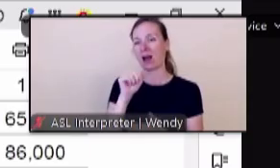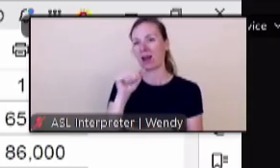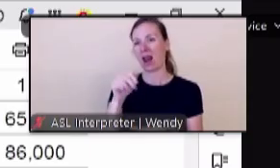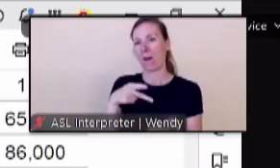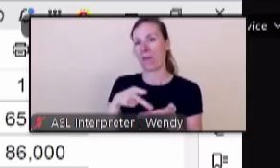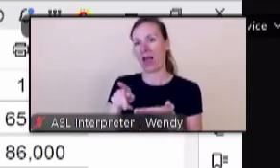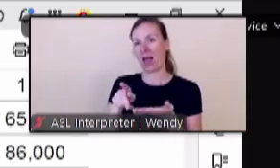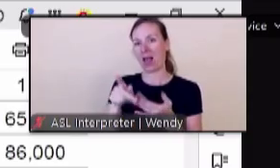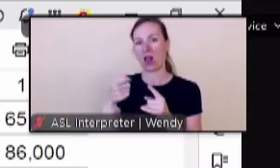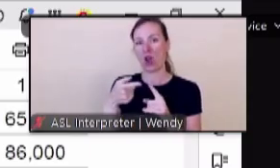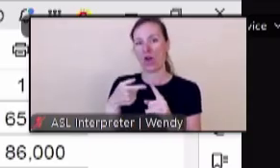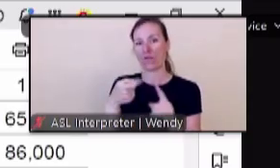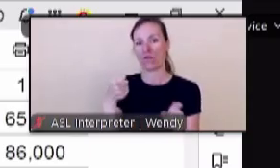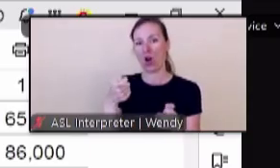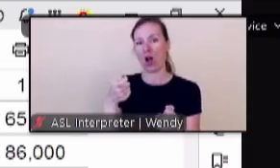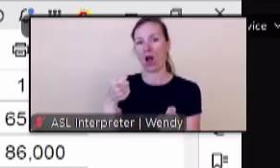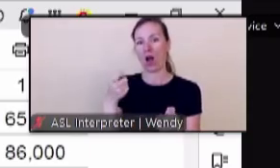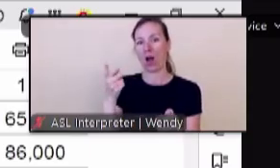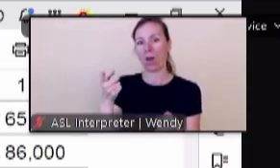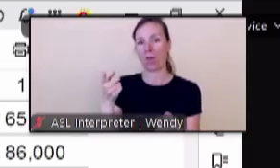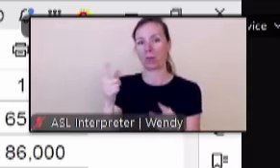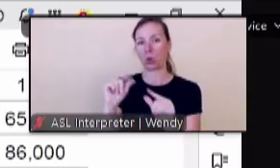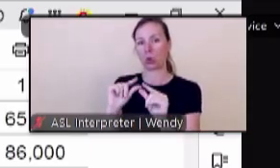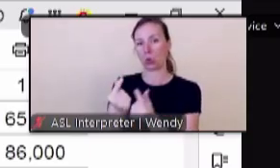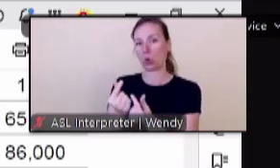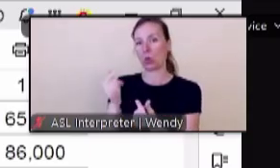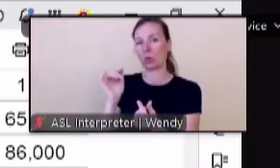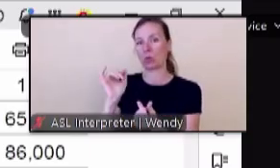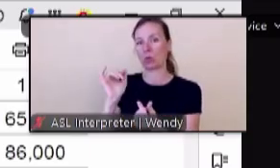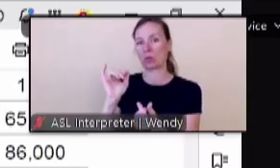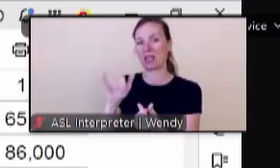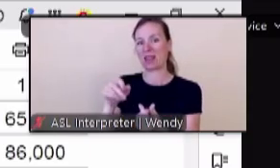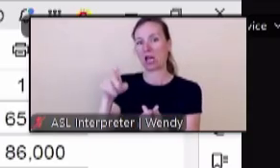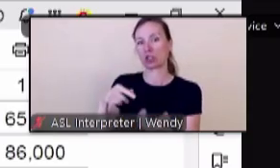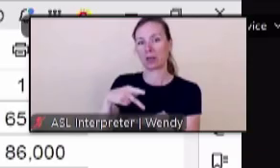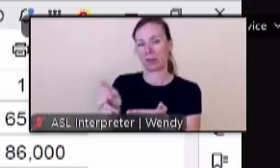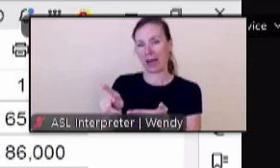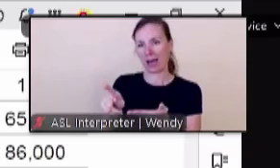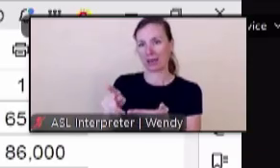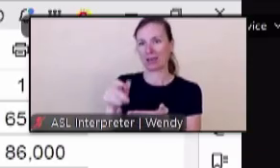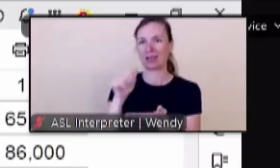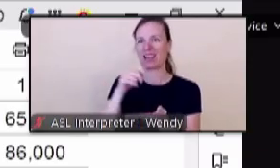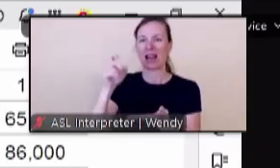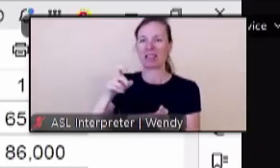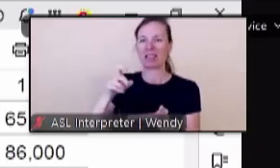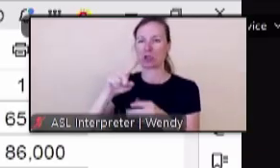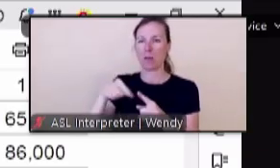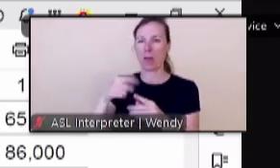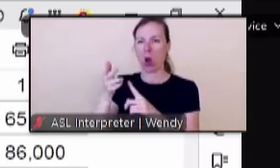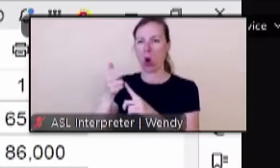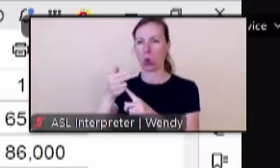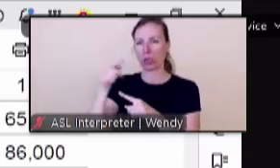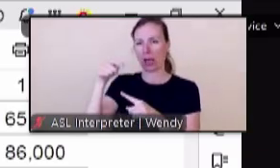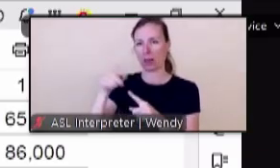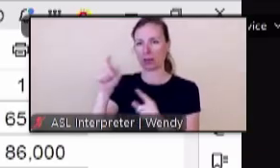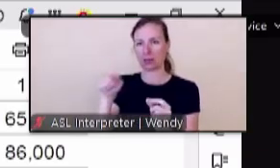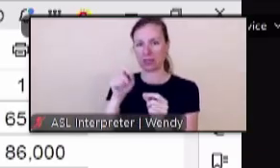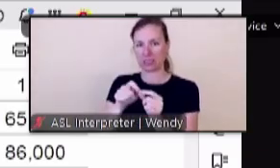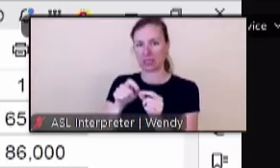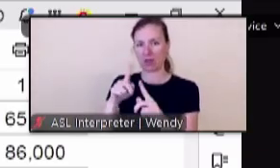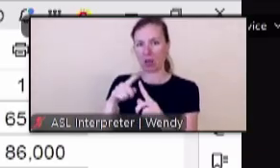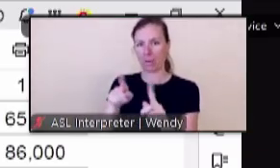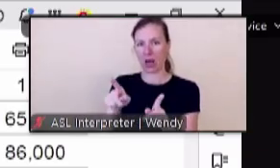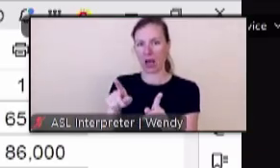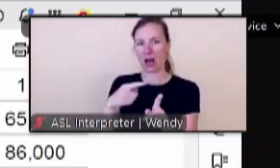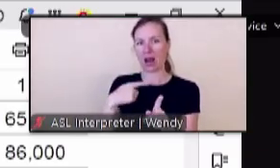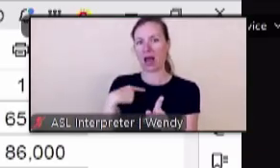should pay. Okay, I'm not saying this about the hotel in general, but I'm starting to